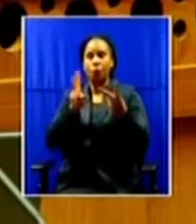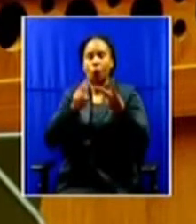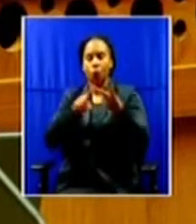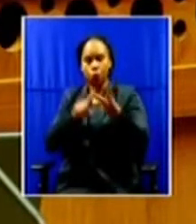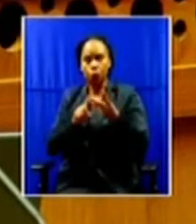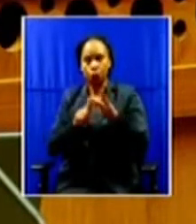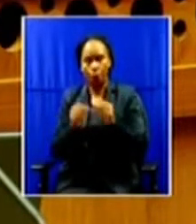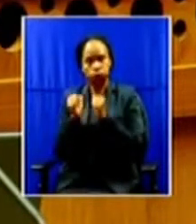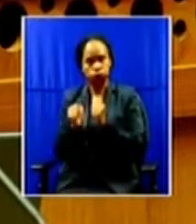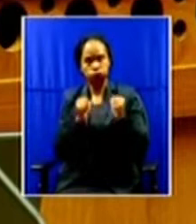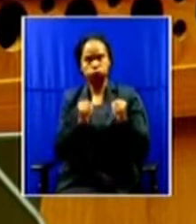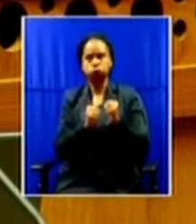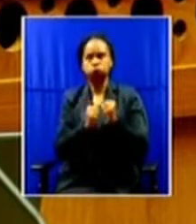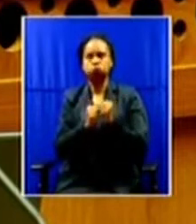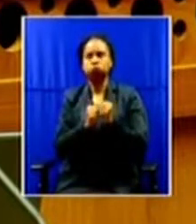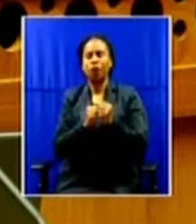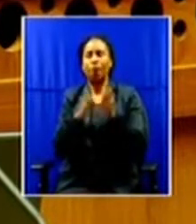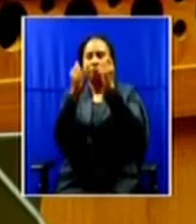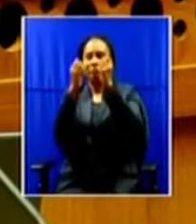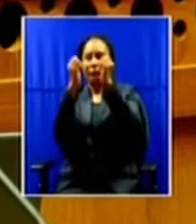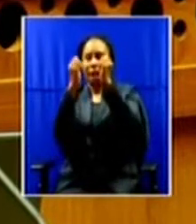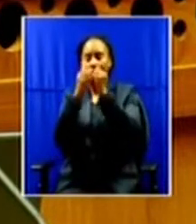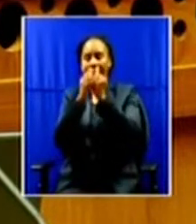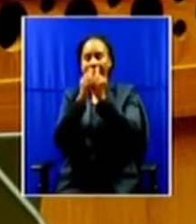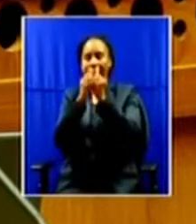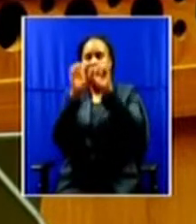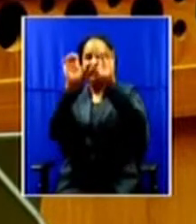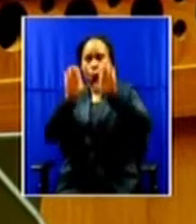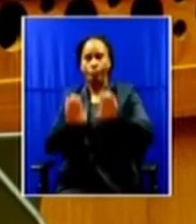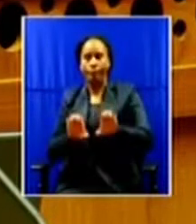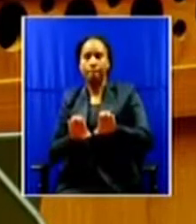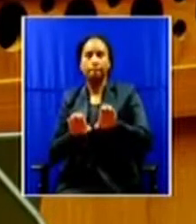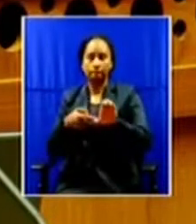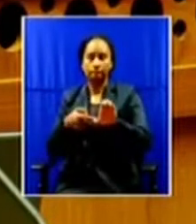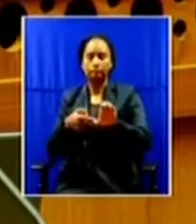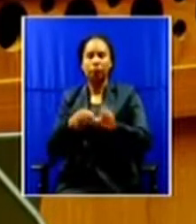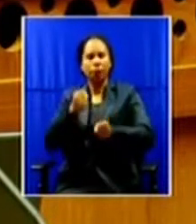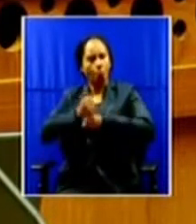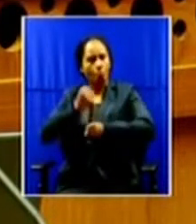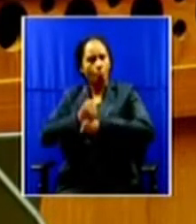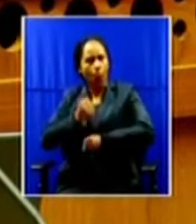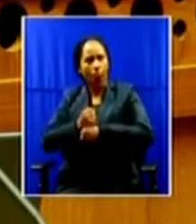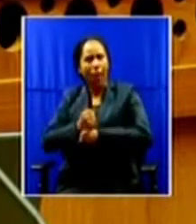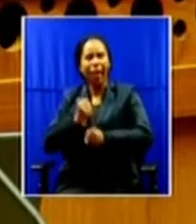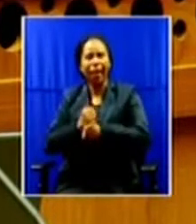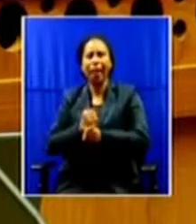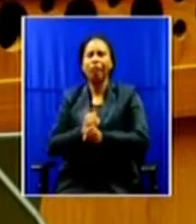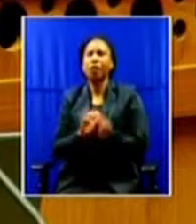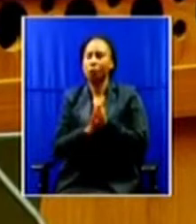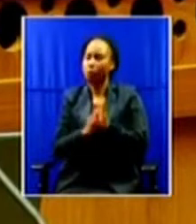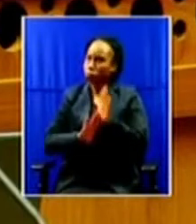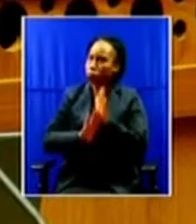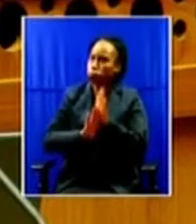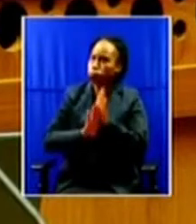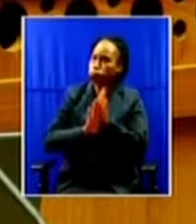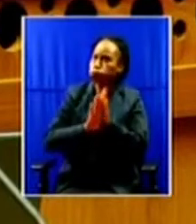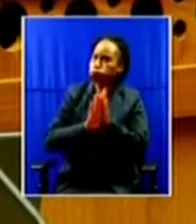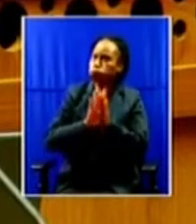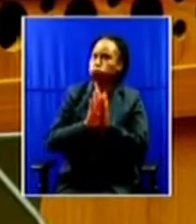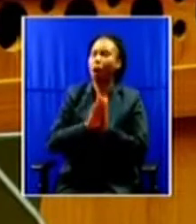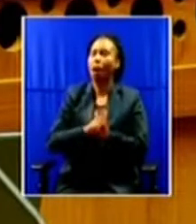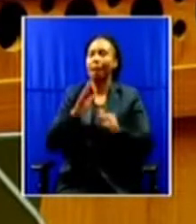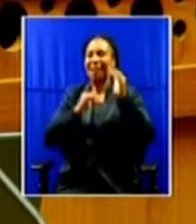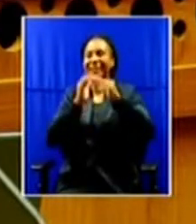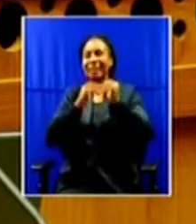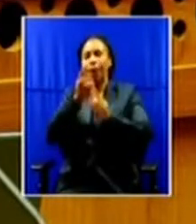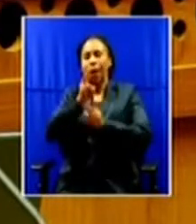to operational and financial health and accelerating its reconstruction process